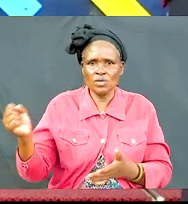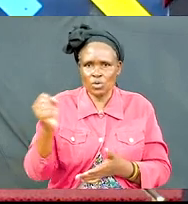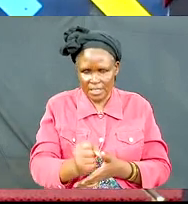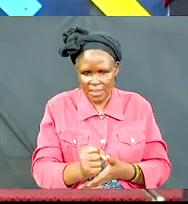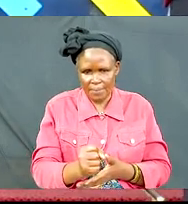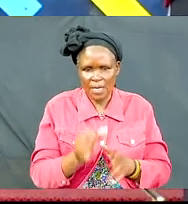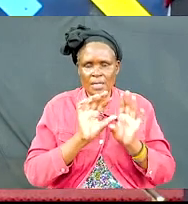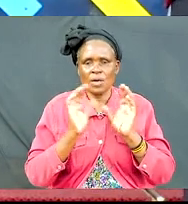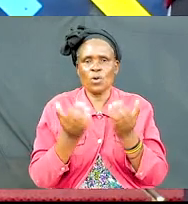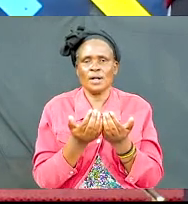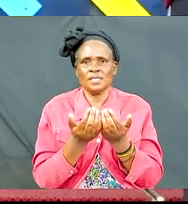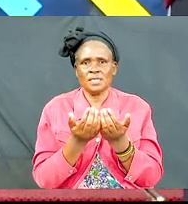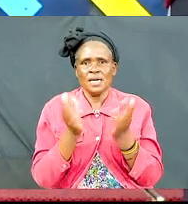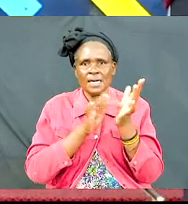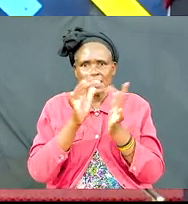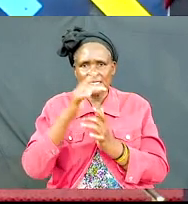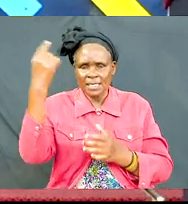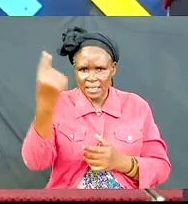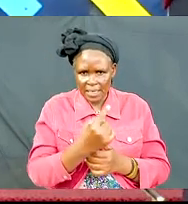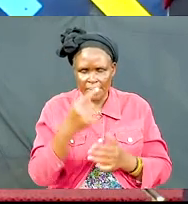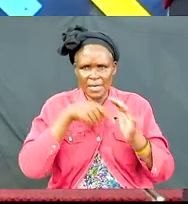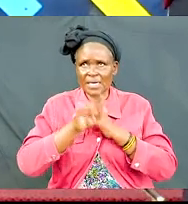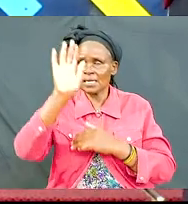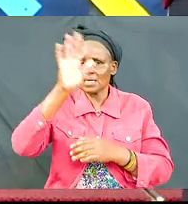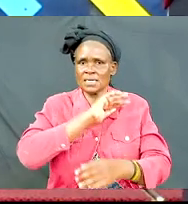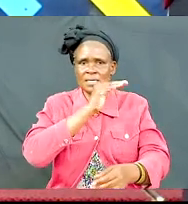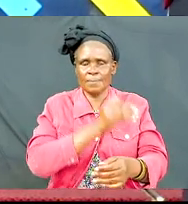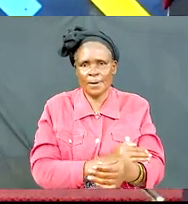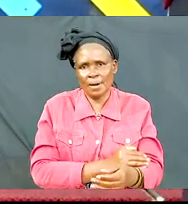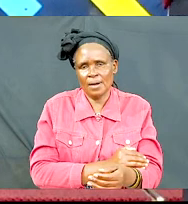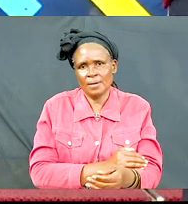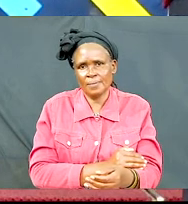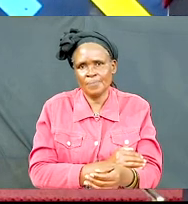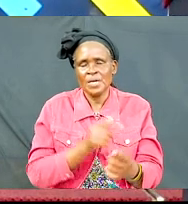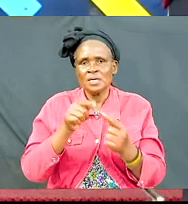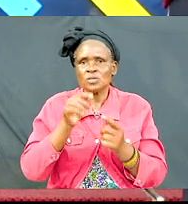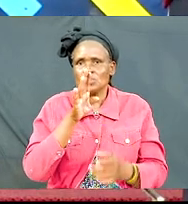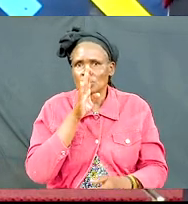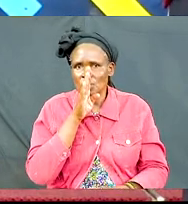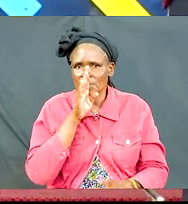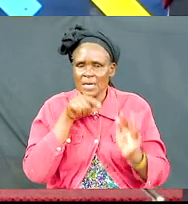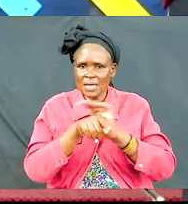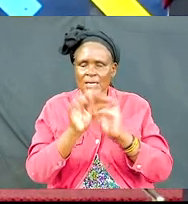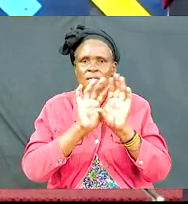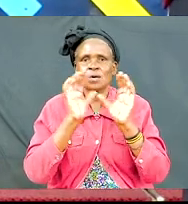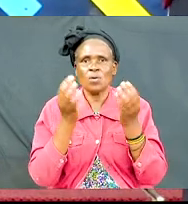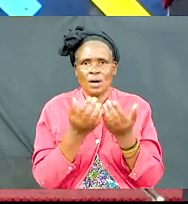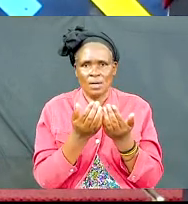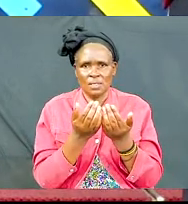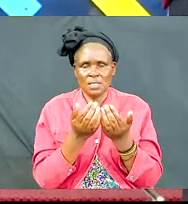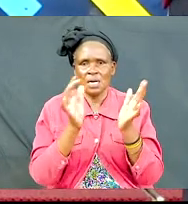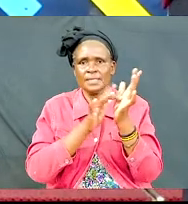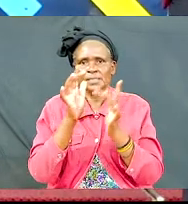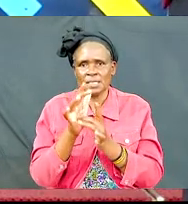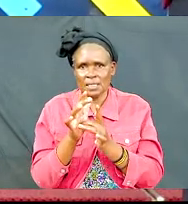world. Jesus came in his power to be in the world.